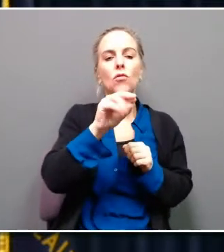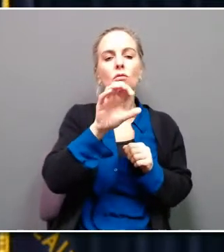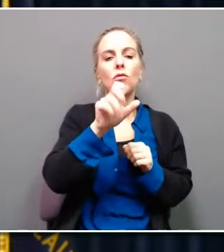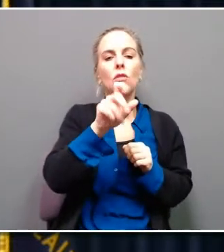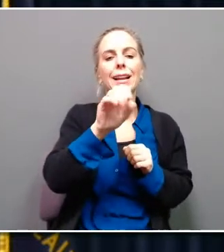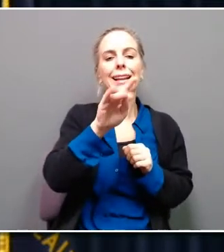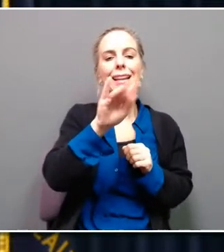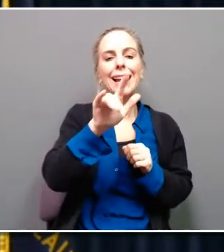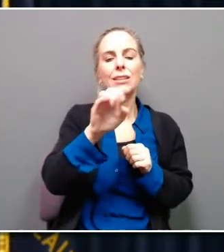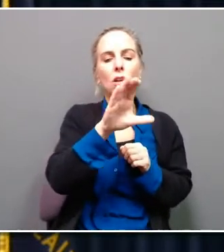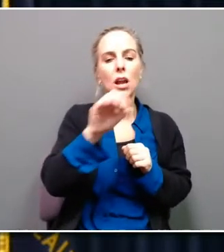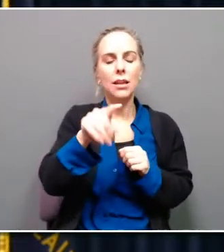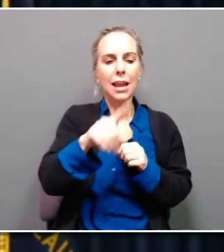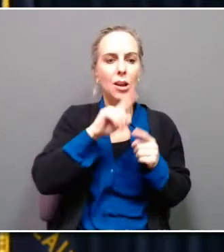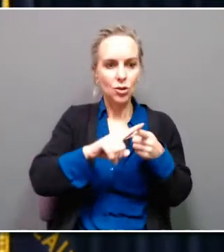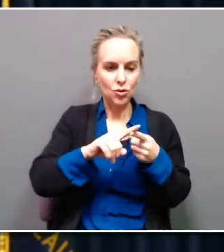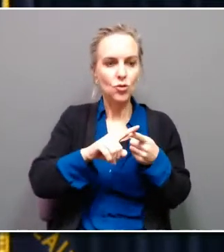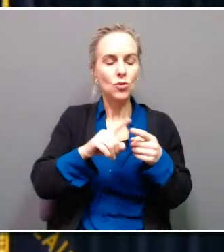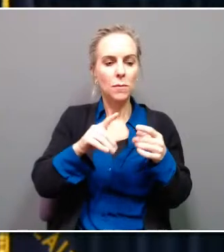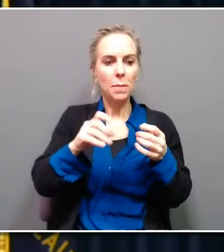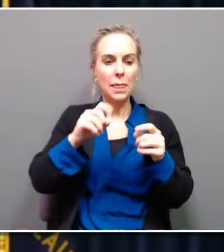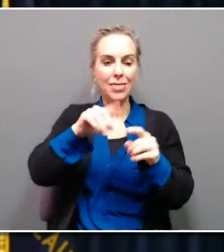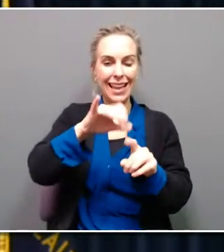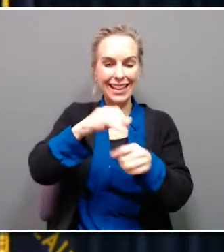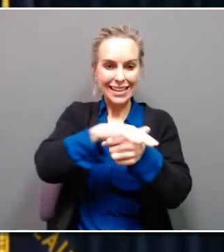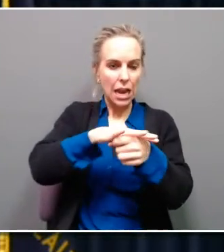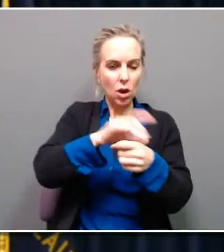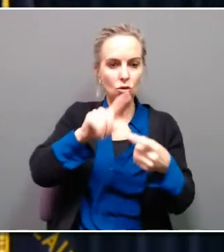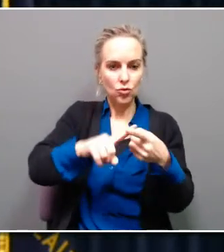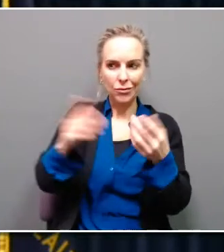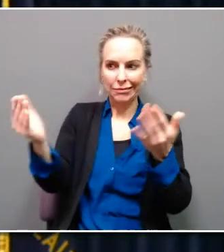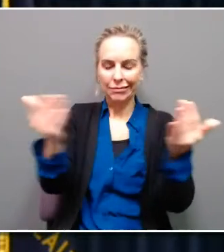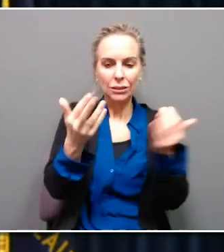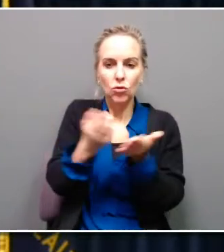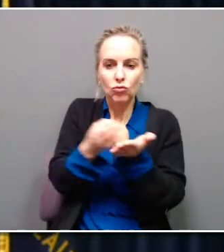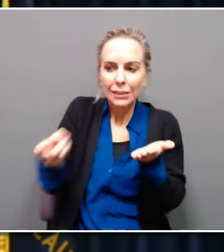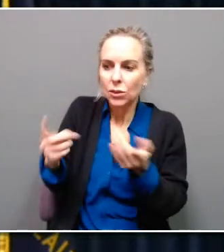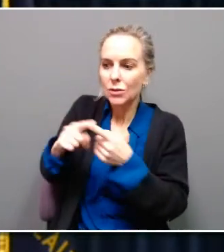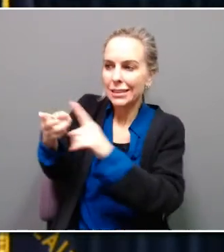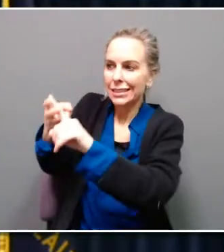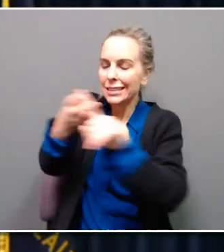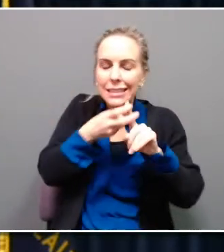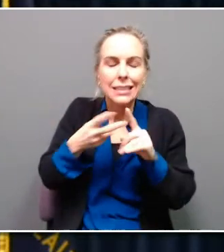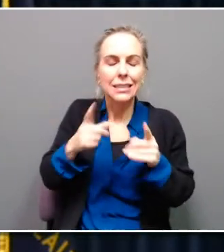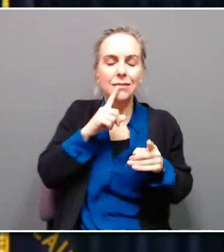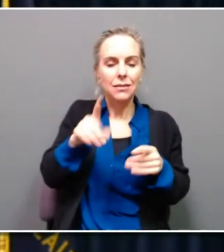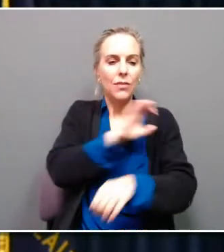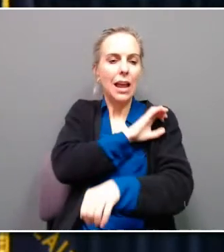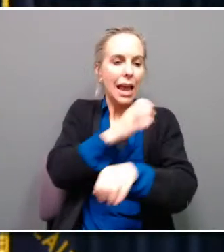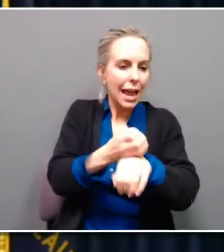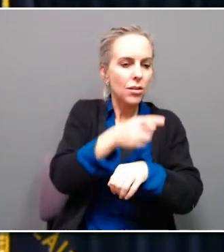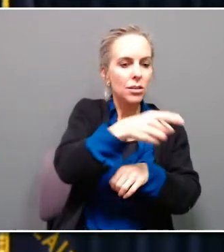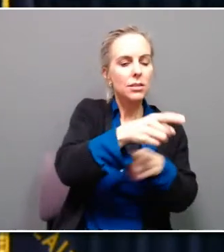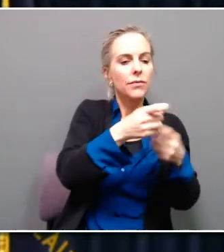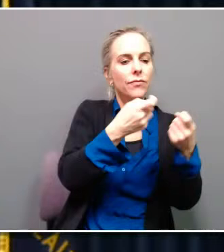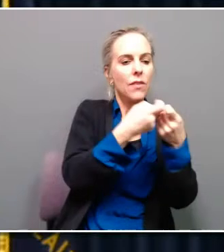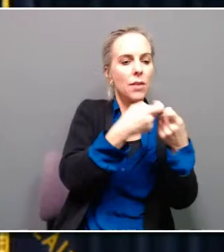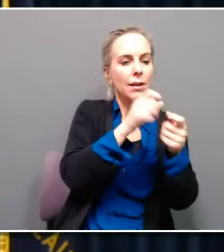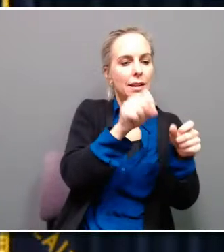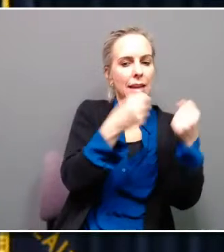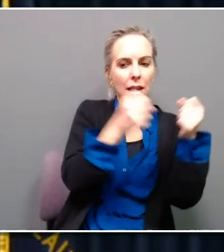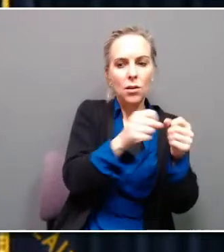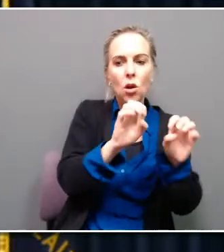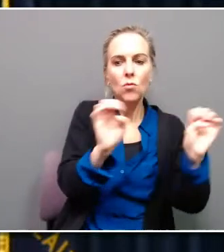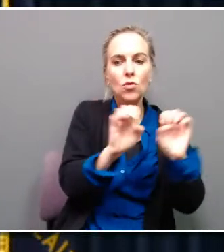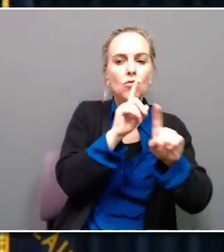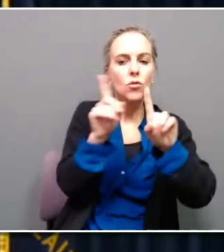activate resources beyond the county, including Kentucky Emergency Management and the Energy and Environment Cabinet's emergency response team that